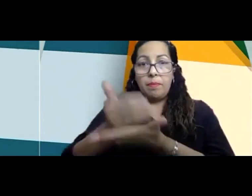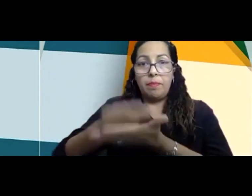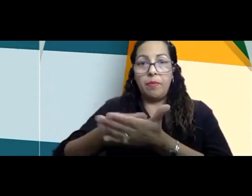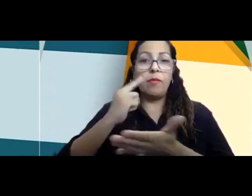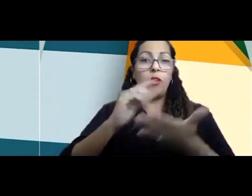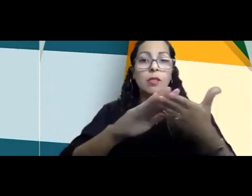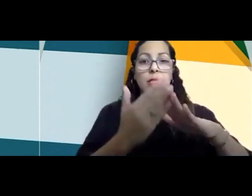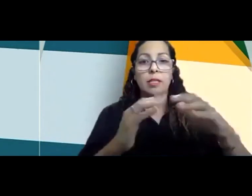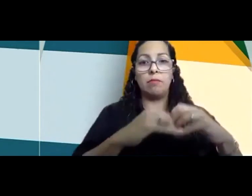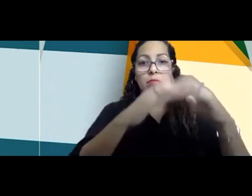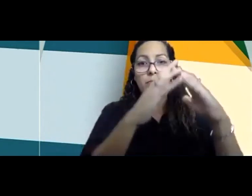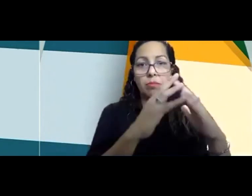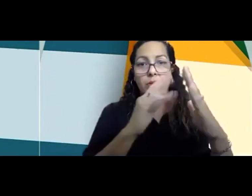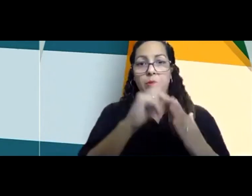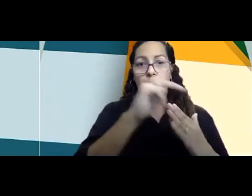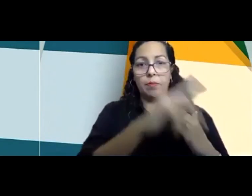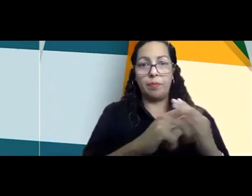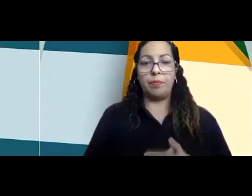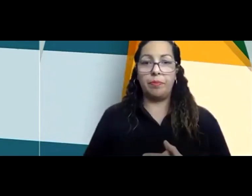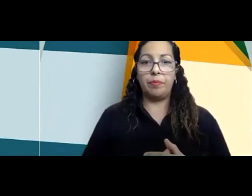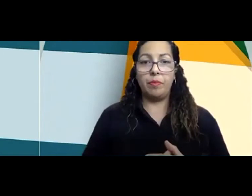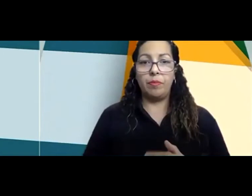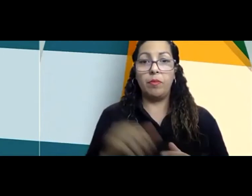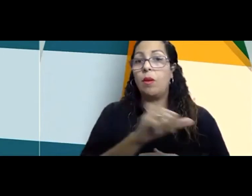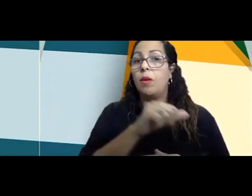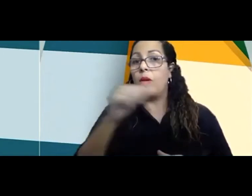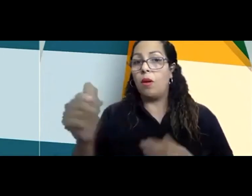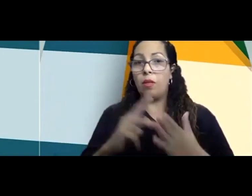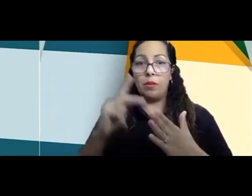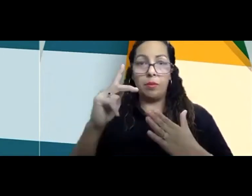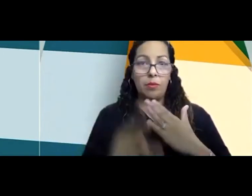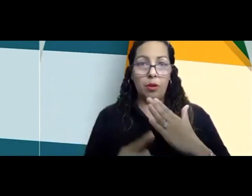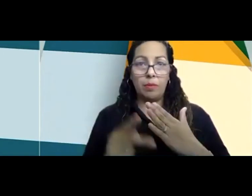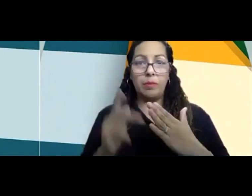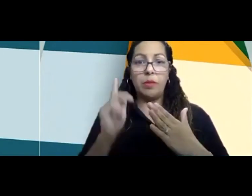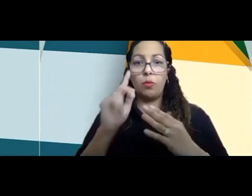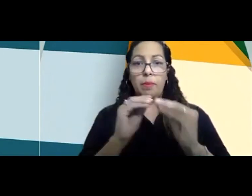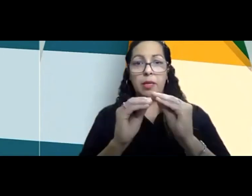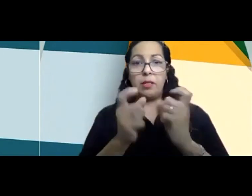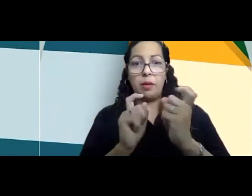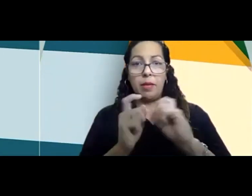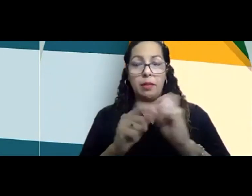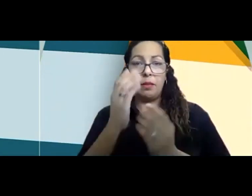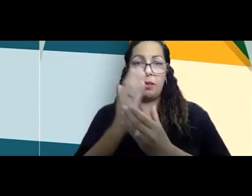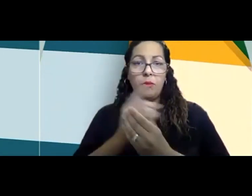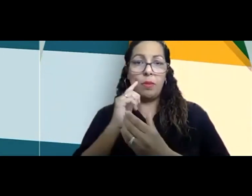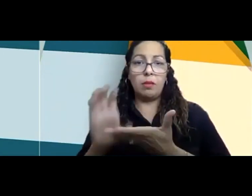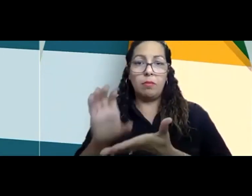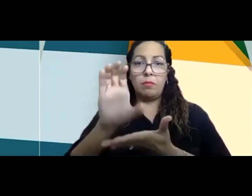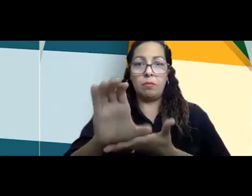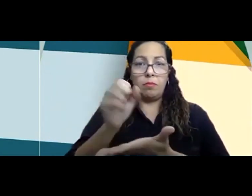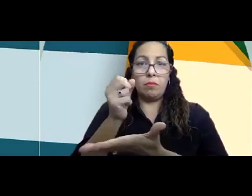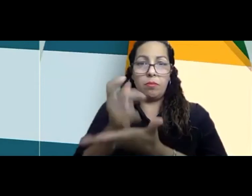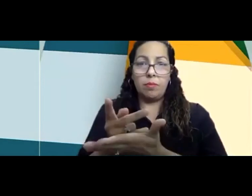revitalization program. Other phases and infrastructure programs will be amended to be awarded contract as they